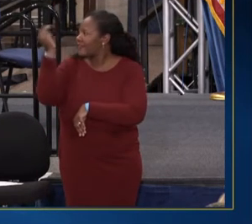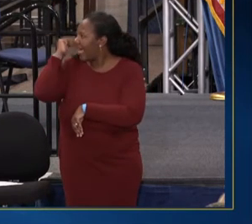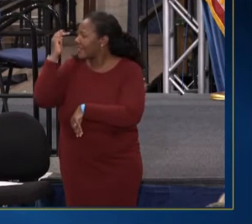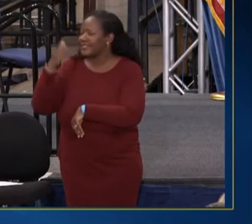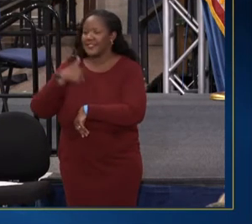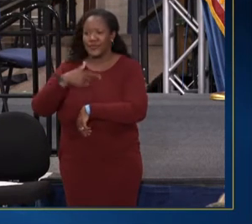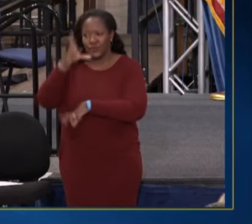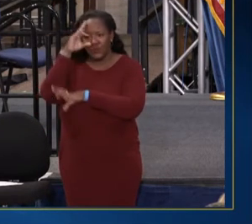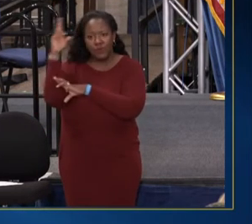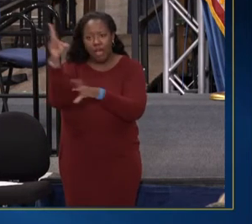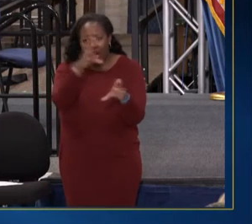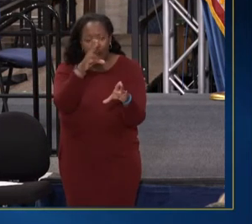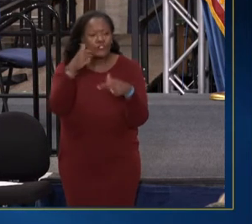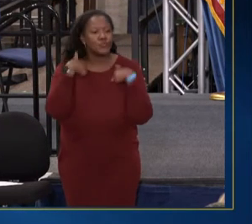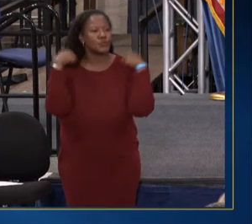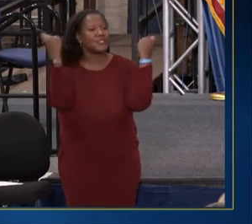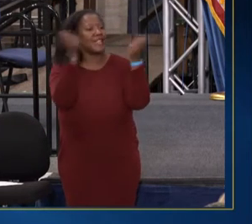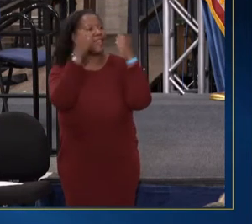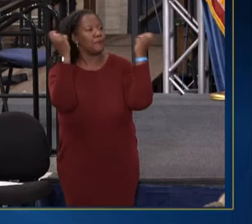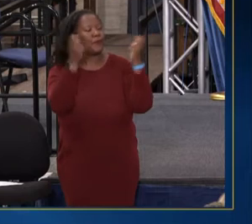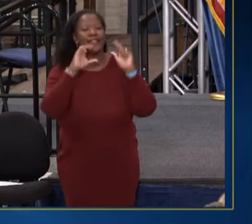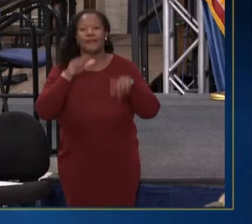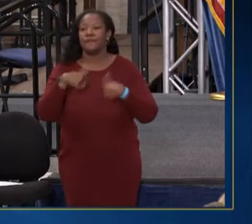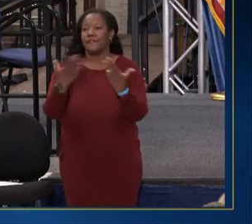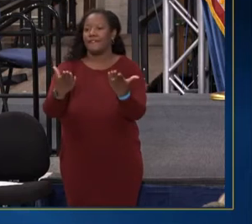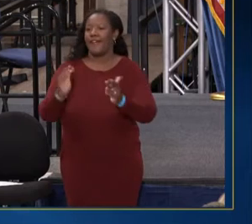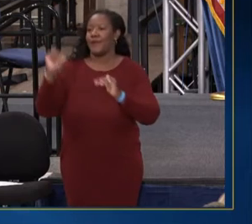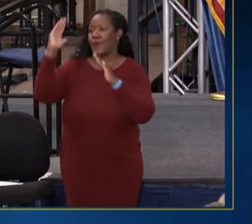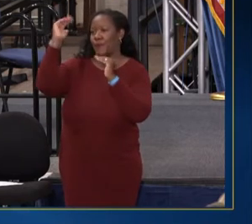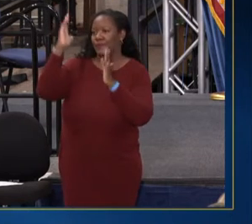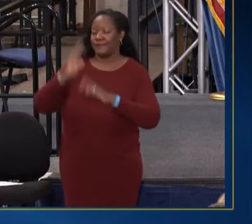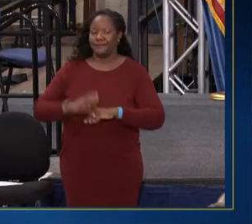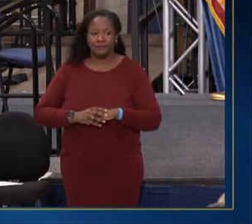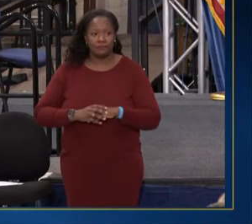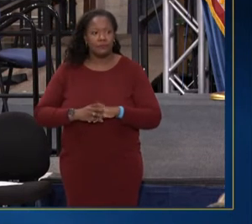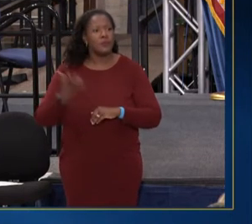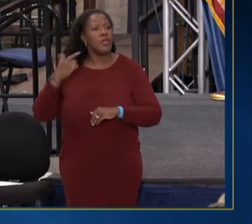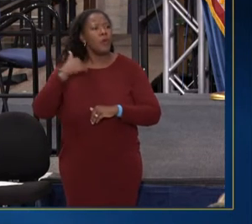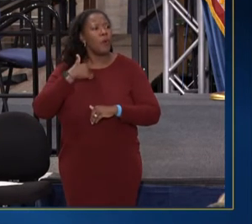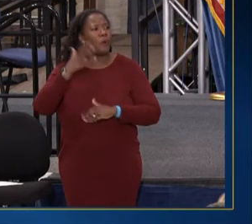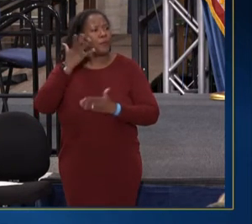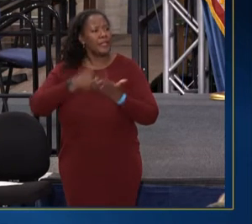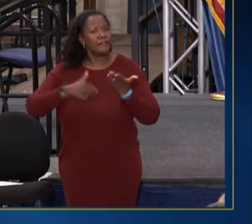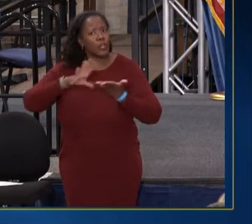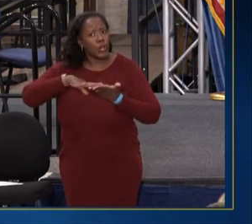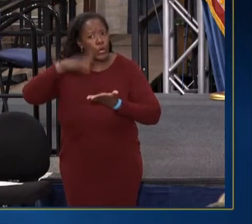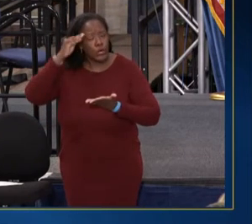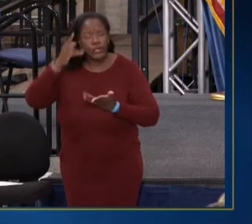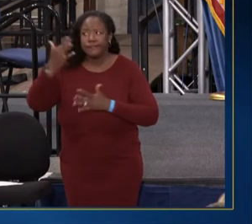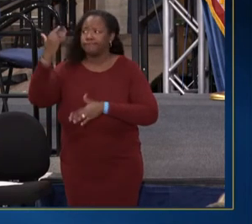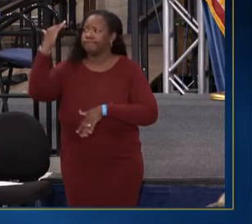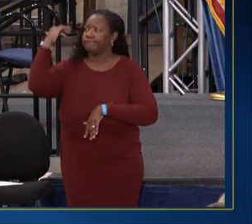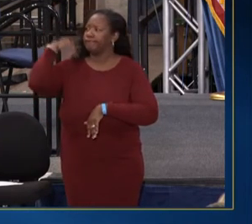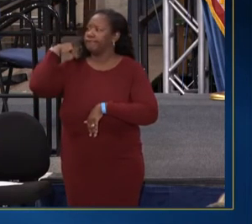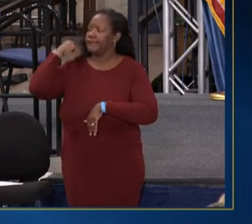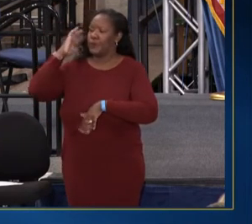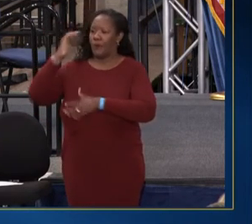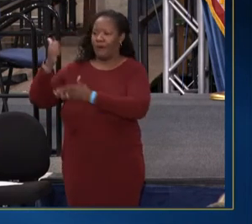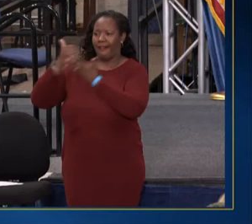celebration, and hope. We will draw from the lessons we've learned to guide us towards the